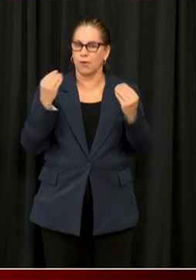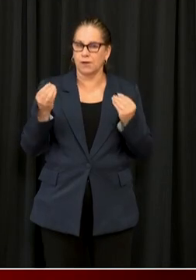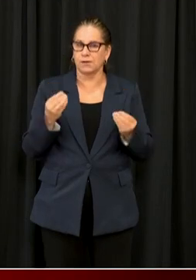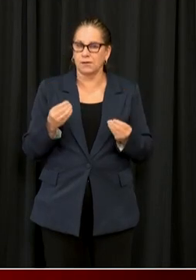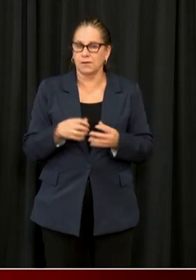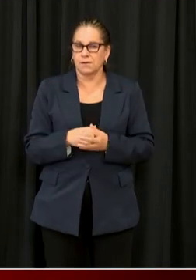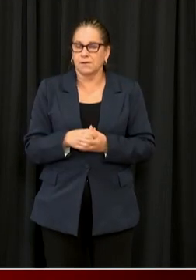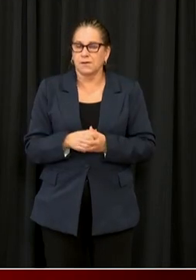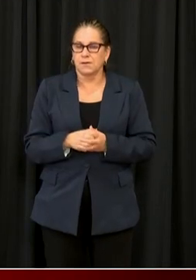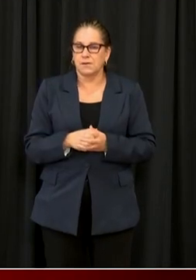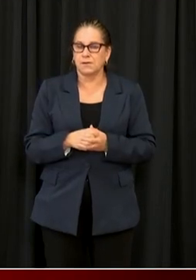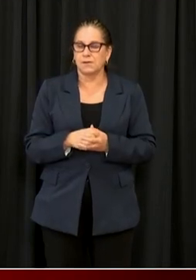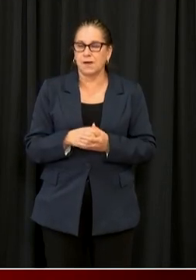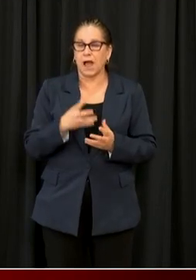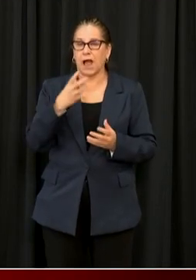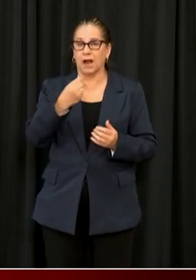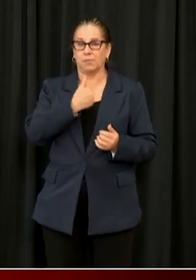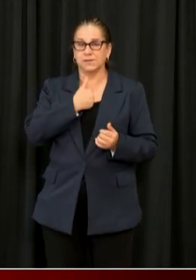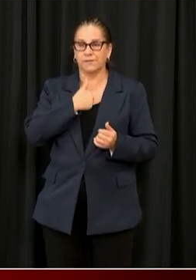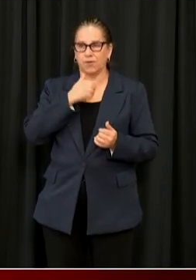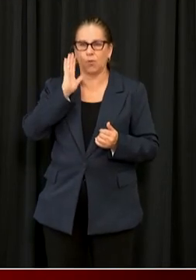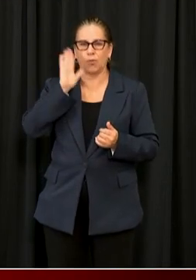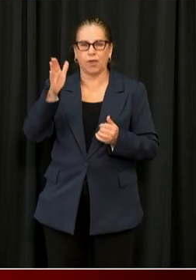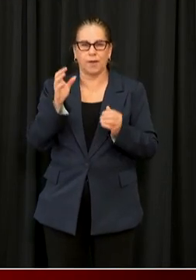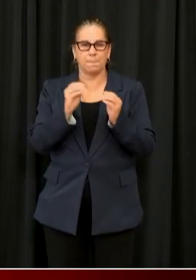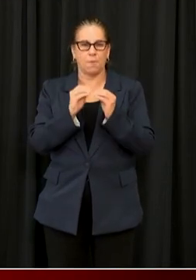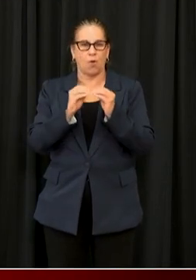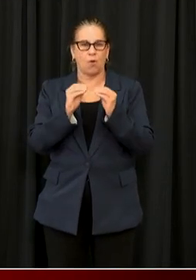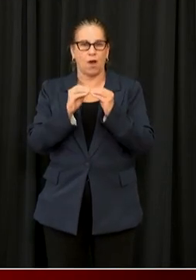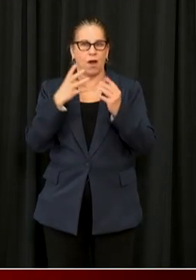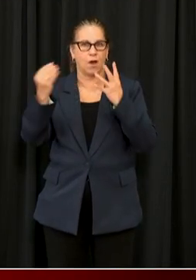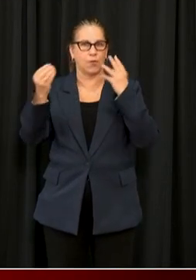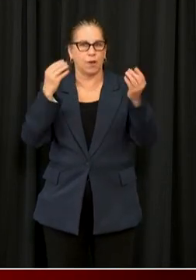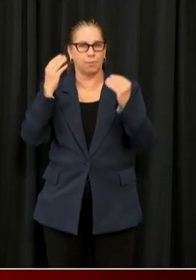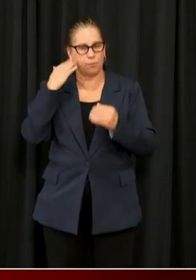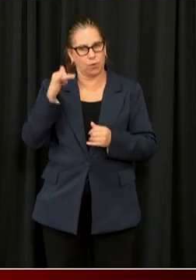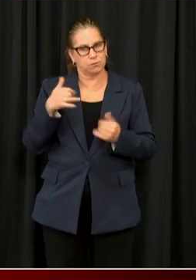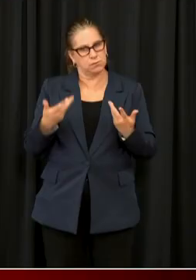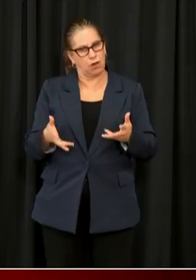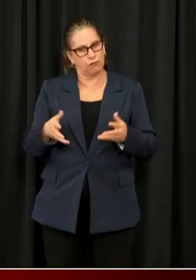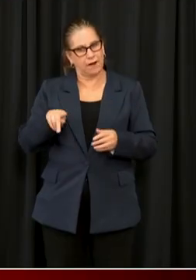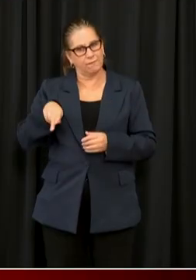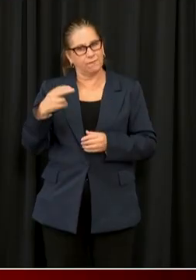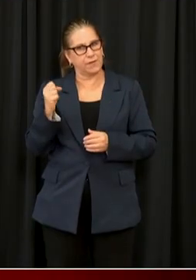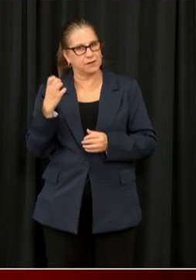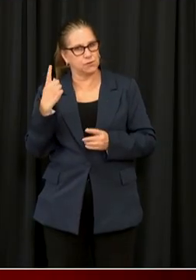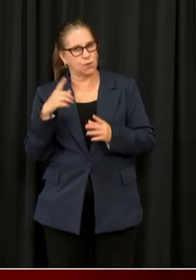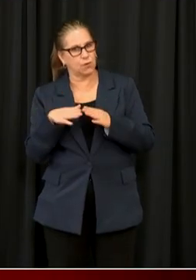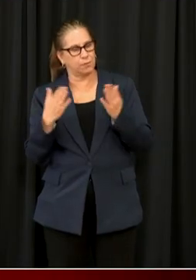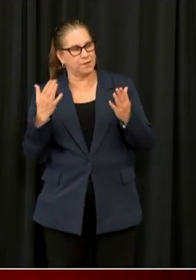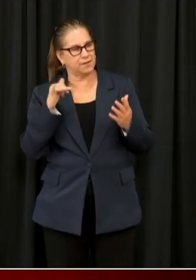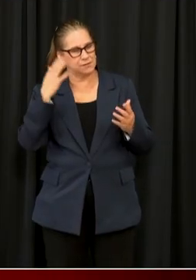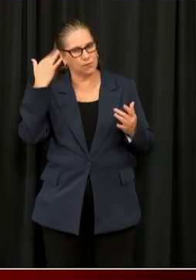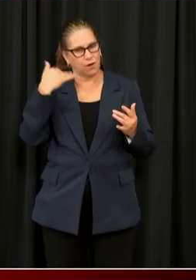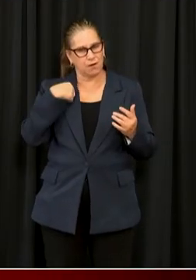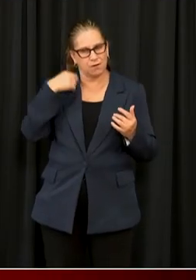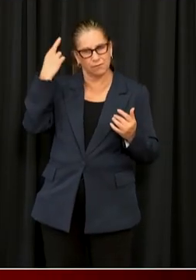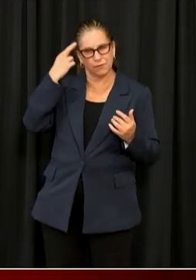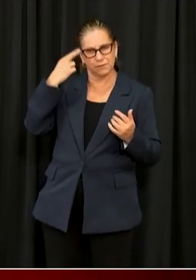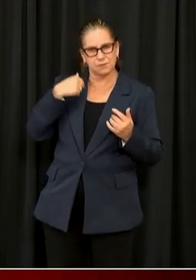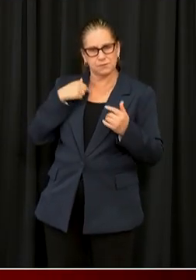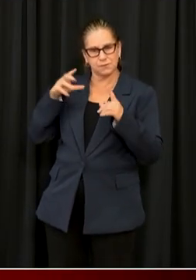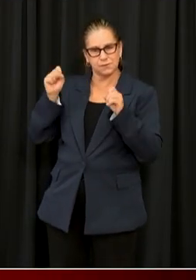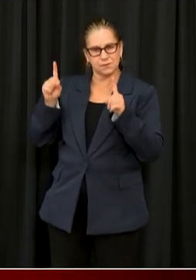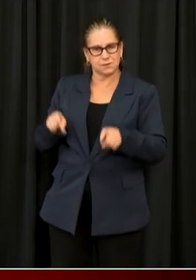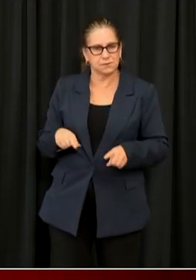about more because we're in phase 1, and that's why I'm getting tested. I feel great.